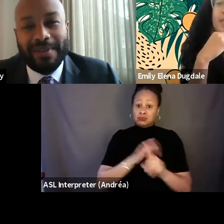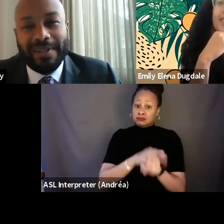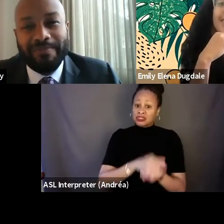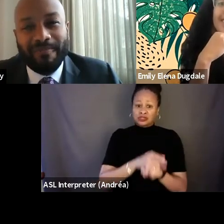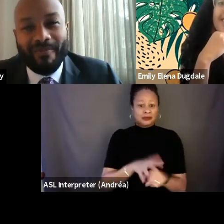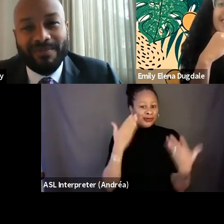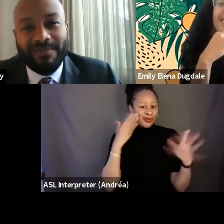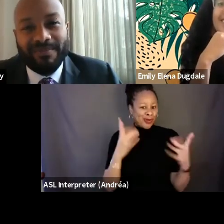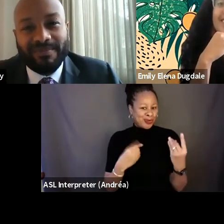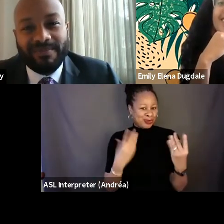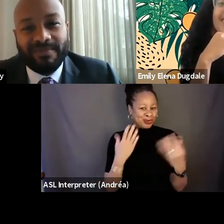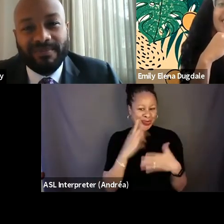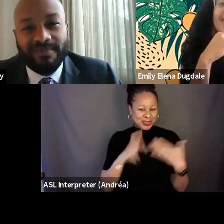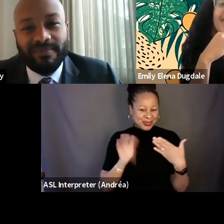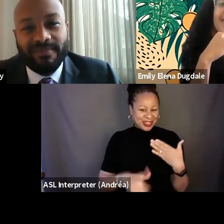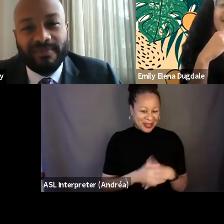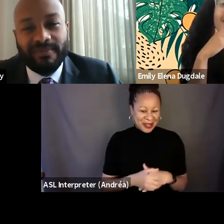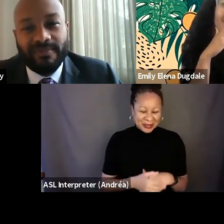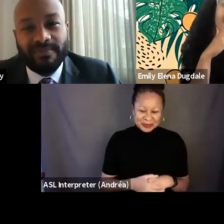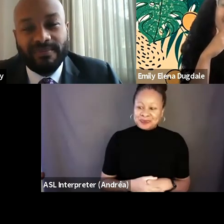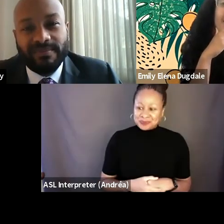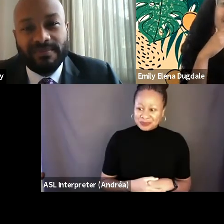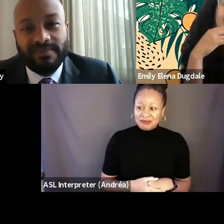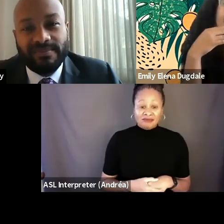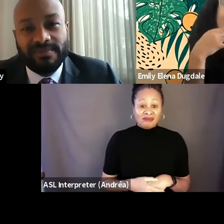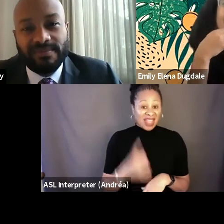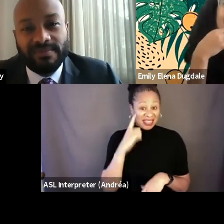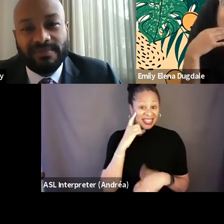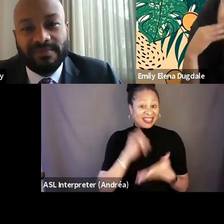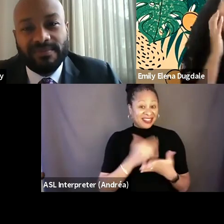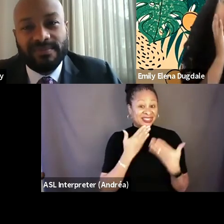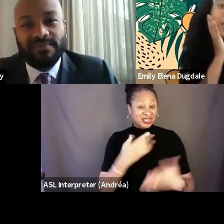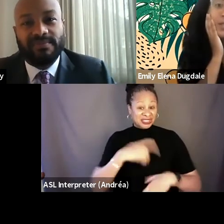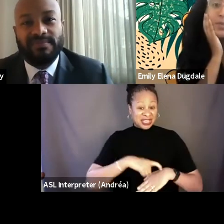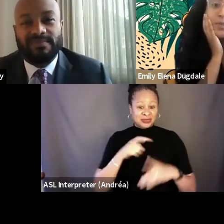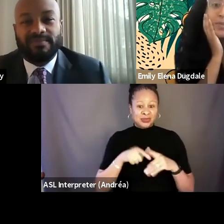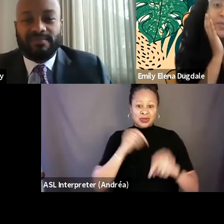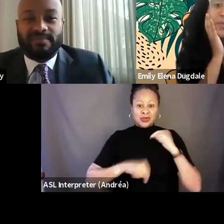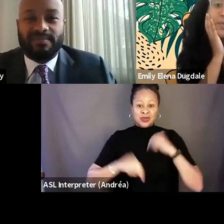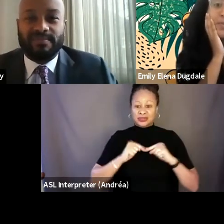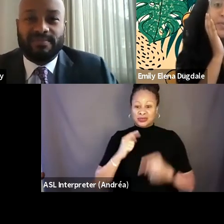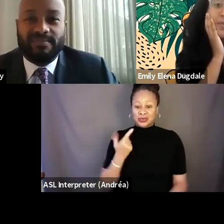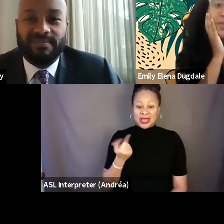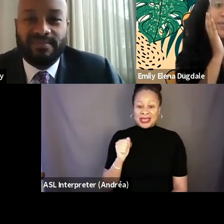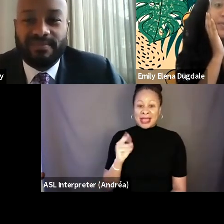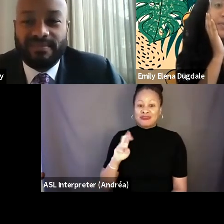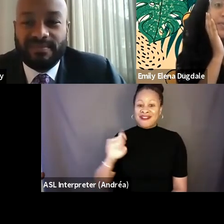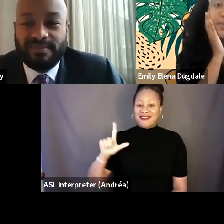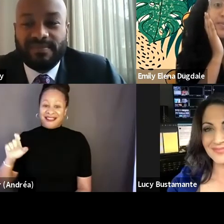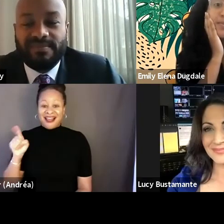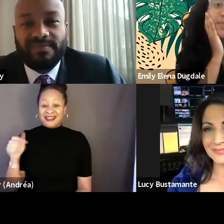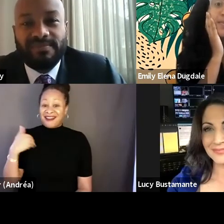might be able to do. And I think that is a good time to go back to Gabrielle, and they